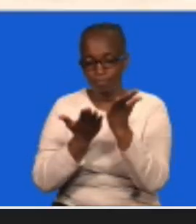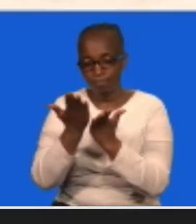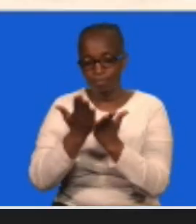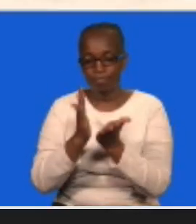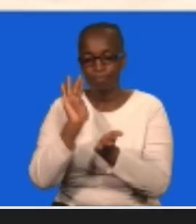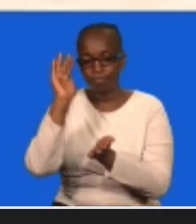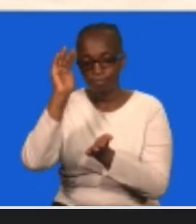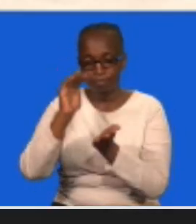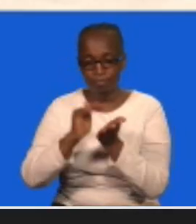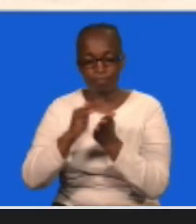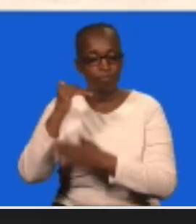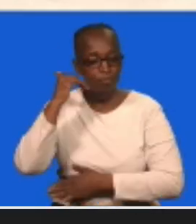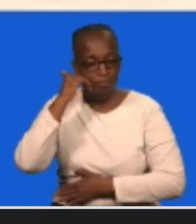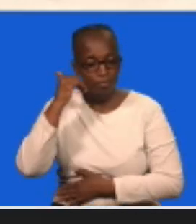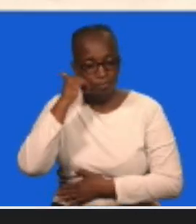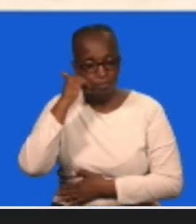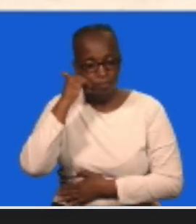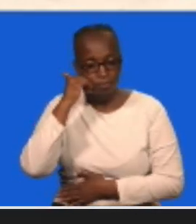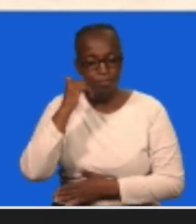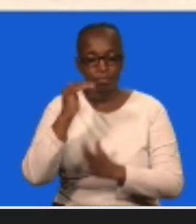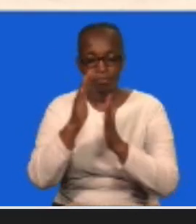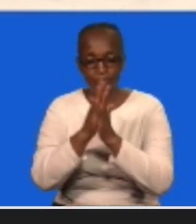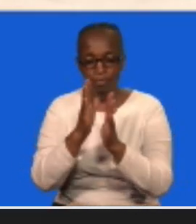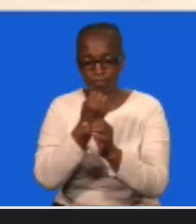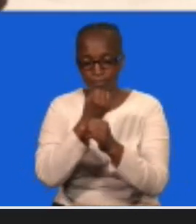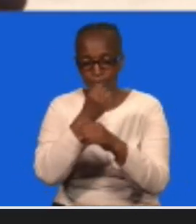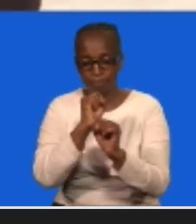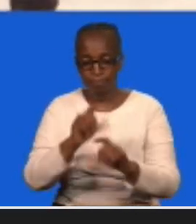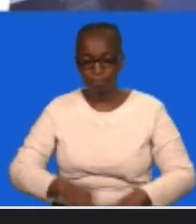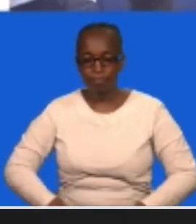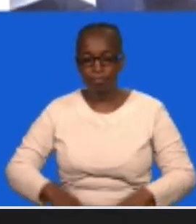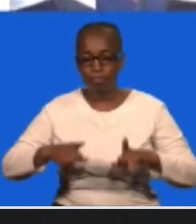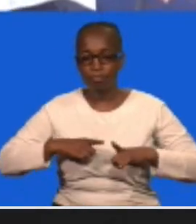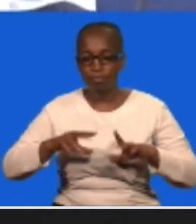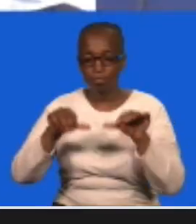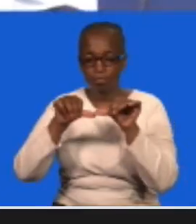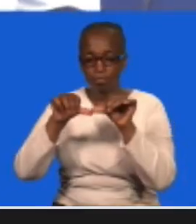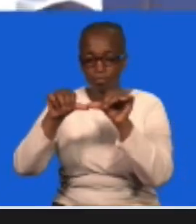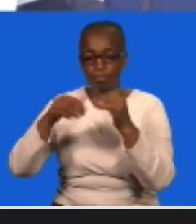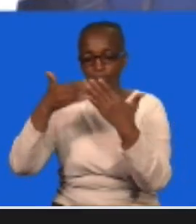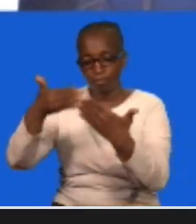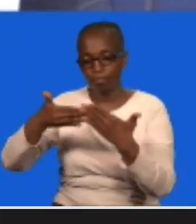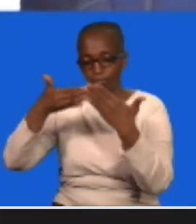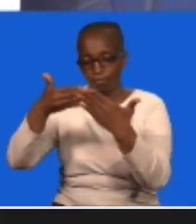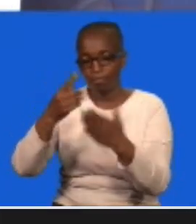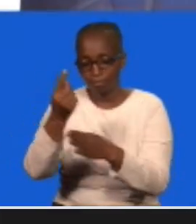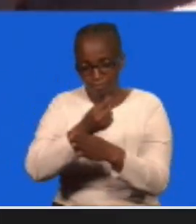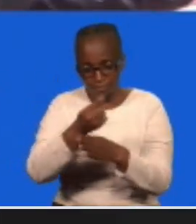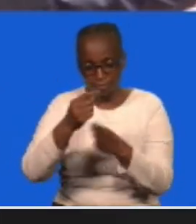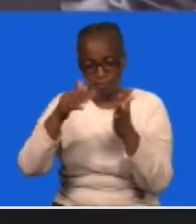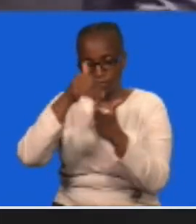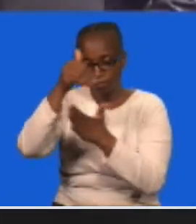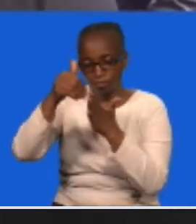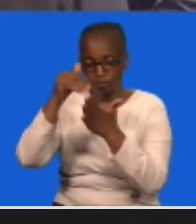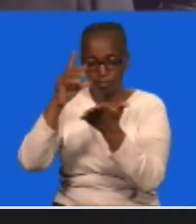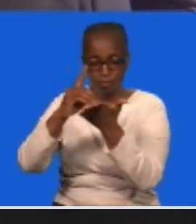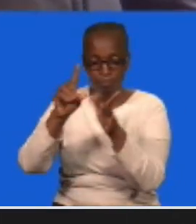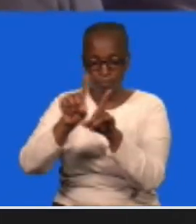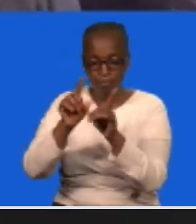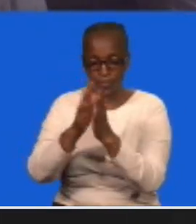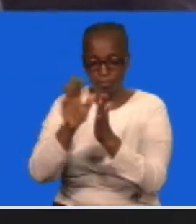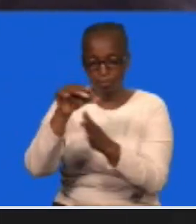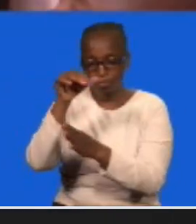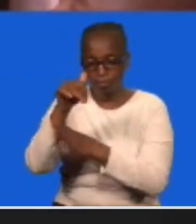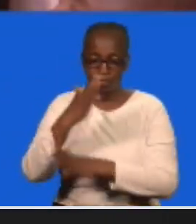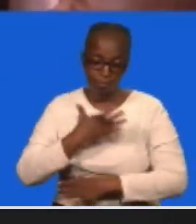delivery, reducing patient costs, and saving lives. Ameeleza kuwa watazidi kuwapa mafunzo madaktari wa upasuaji